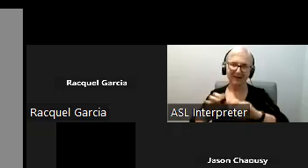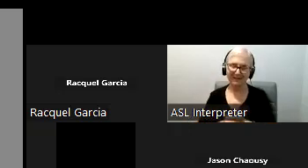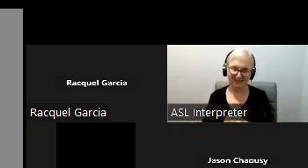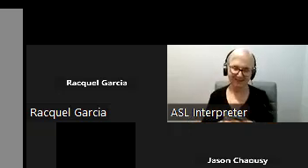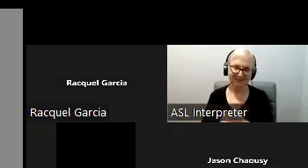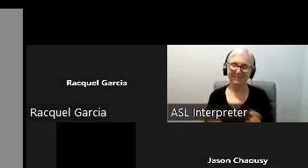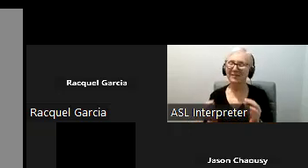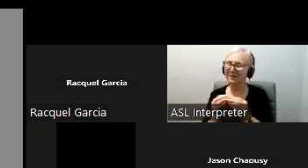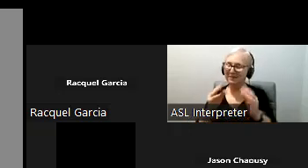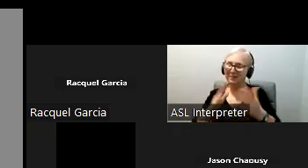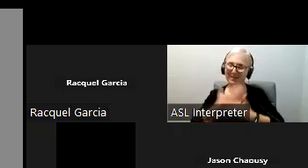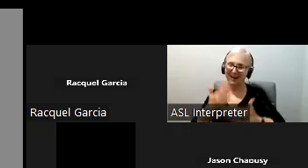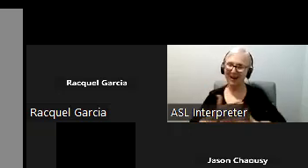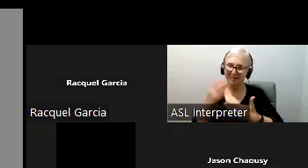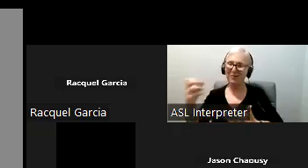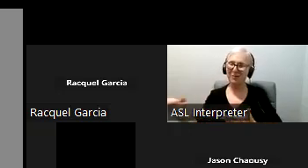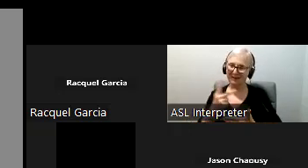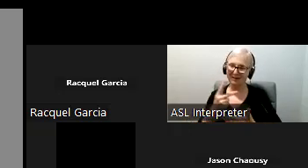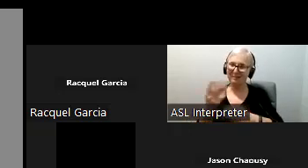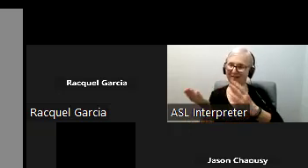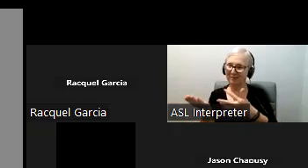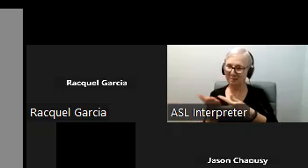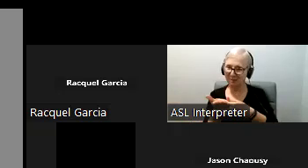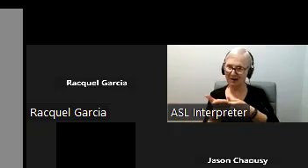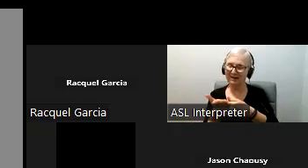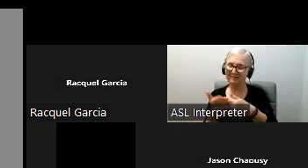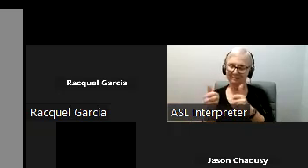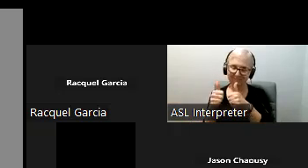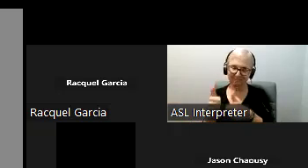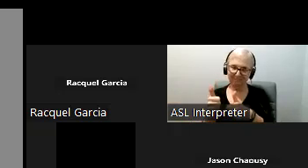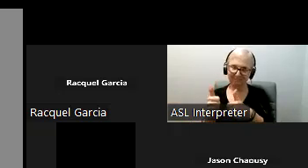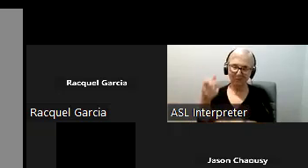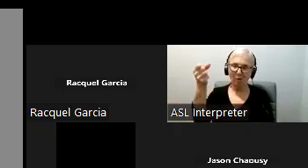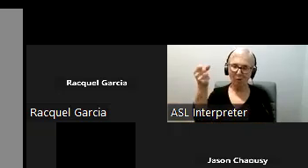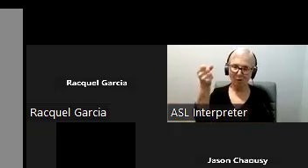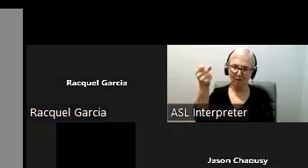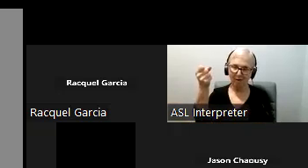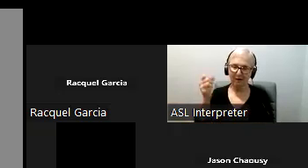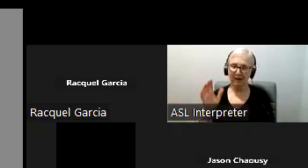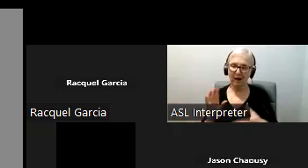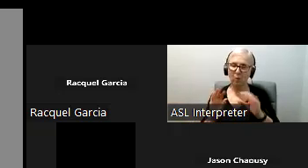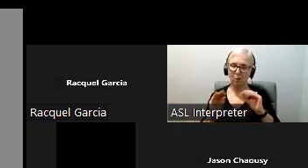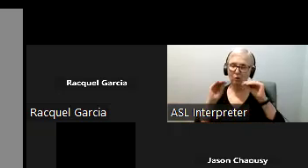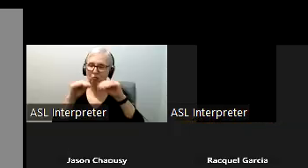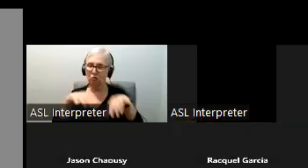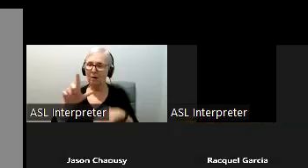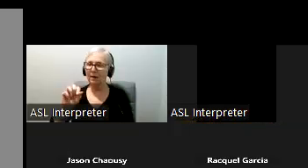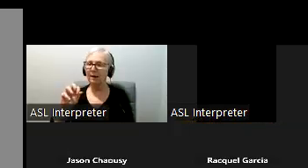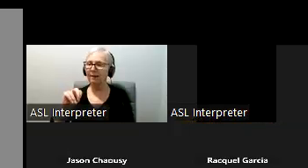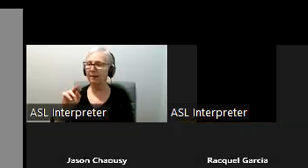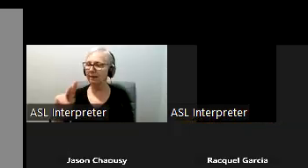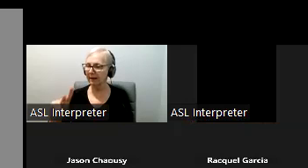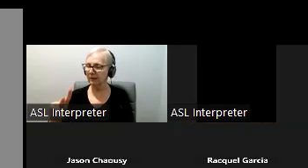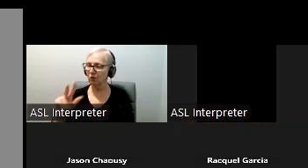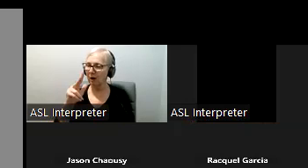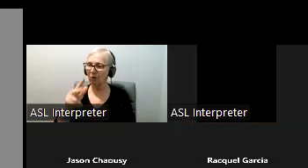but we'll be more than happy to answer that once we come back from break. Also, I can drop a link to one of our 3-year annual reports in the